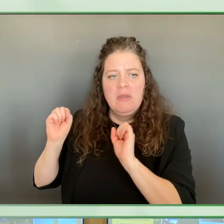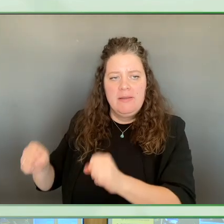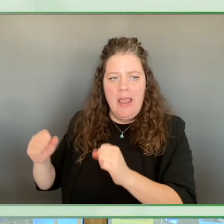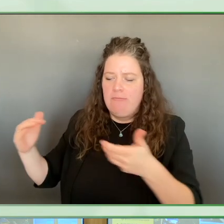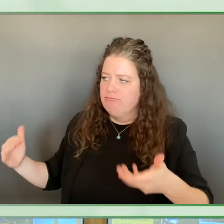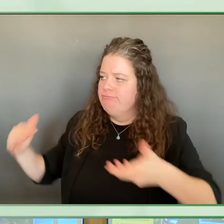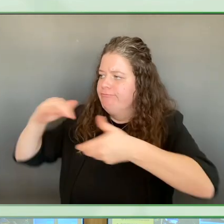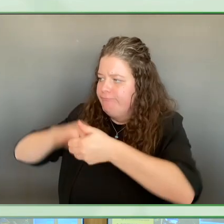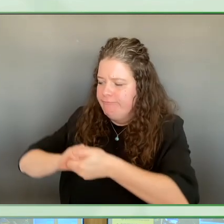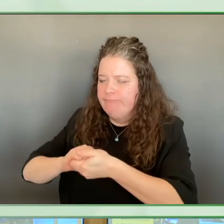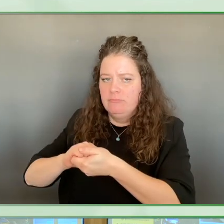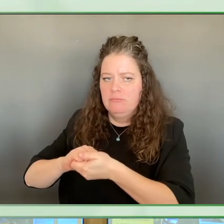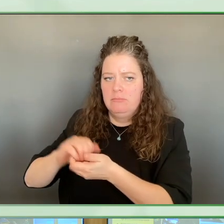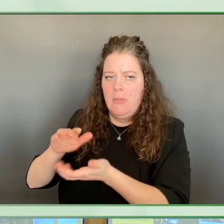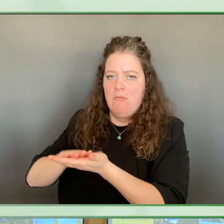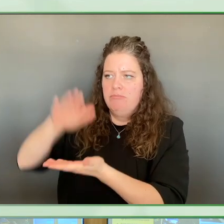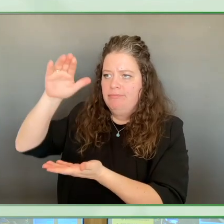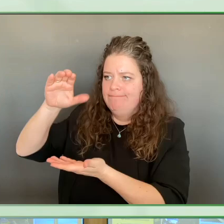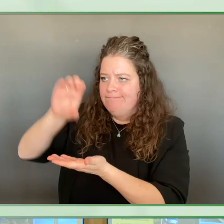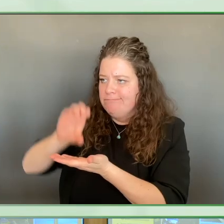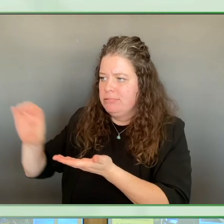small cost, because then the facility is